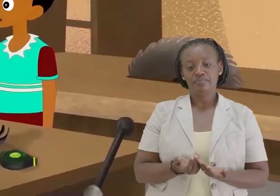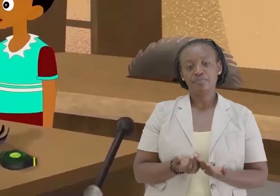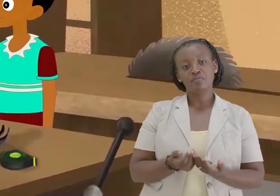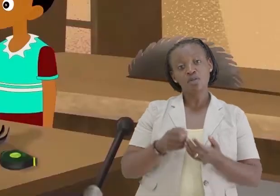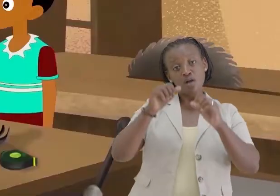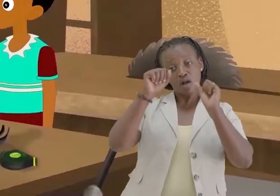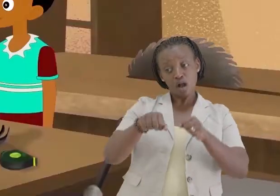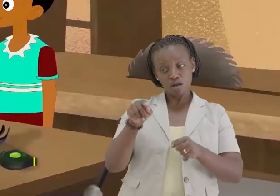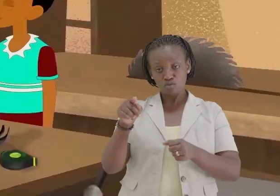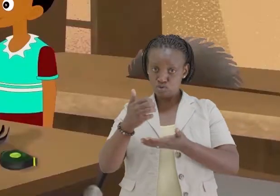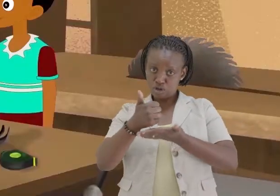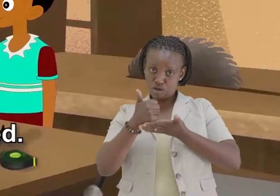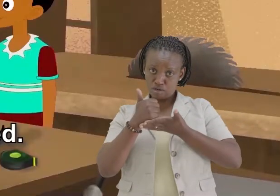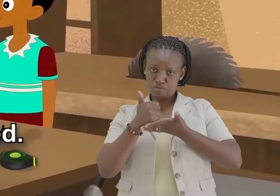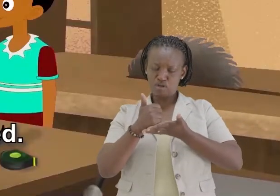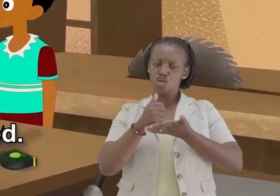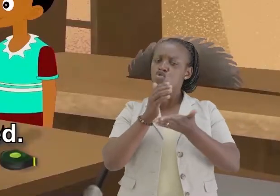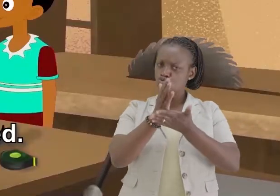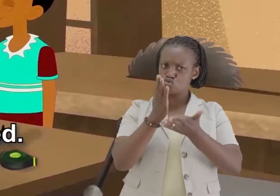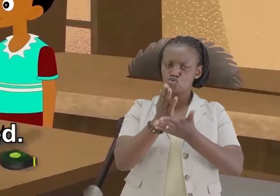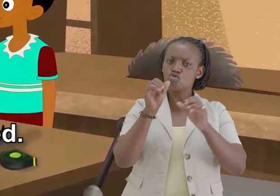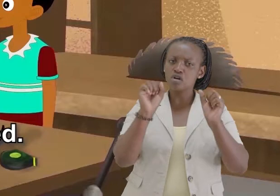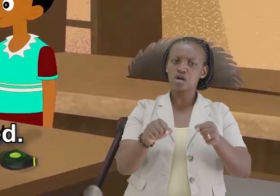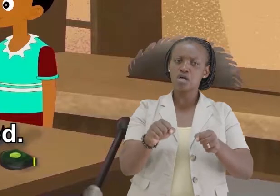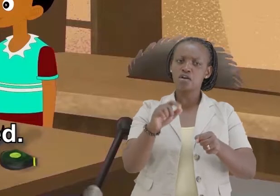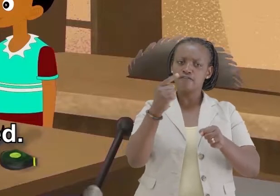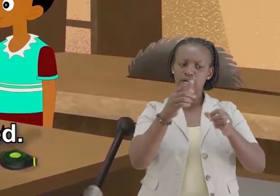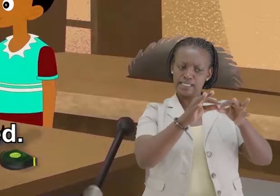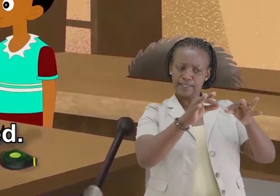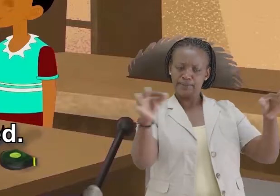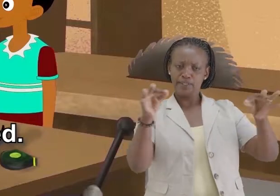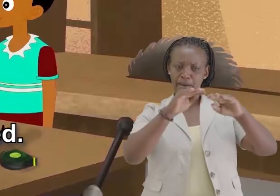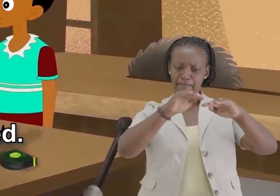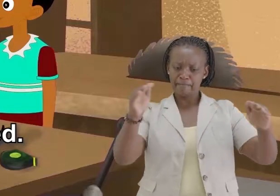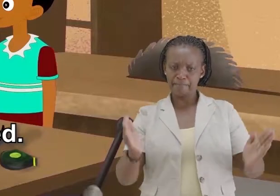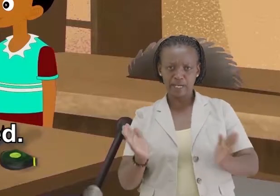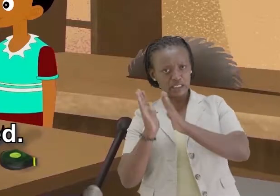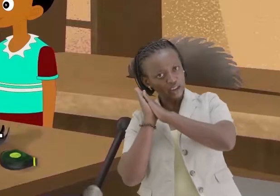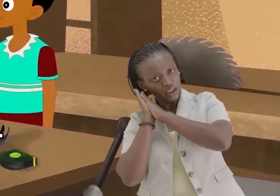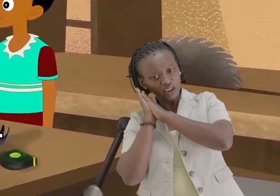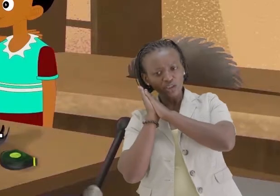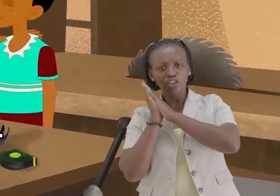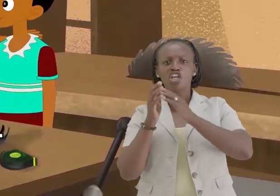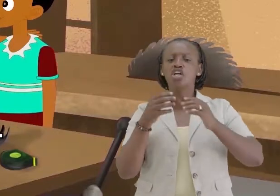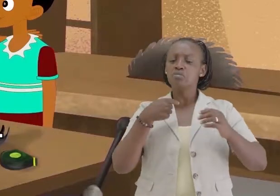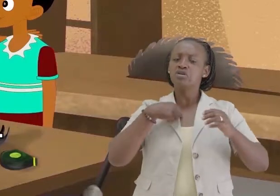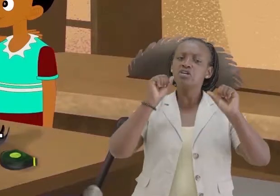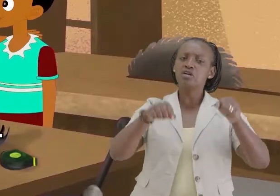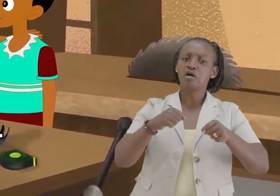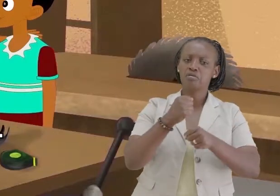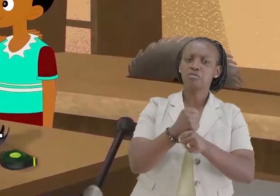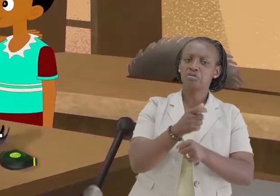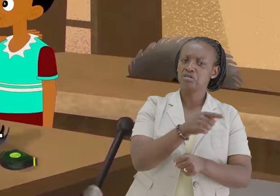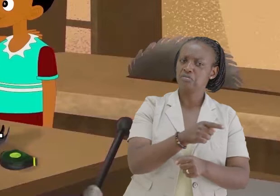Can we help you? Yes, sure. Let's first measure the bed. Uwase and I can